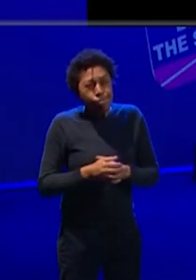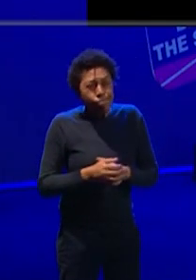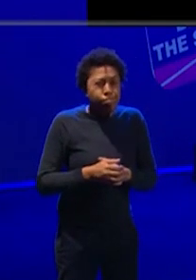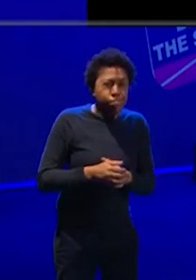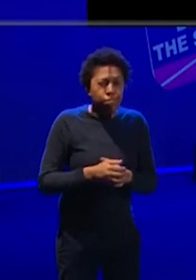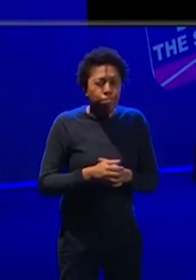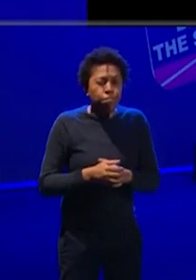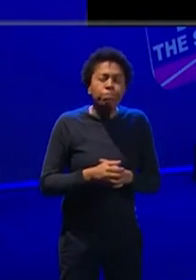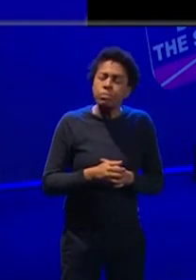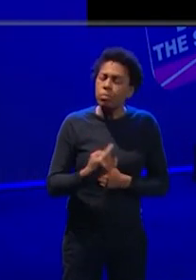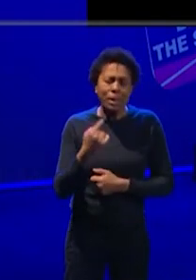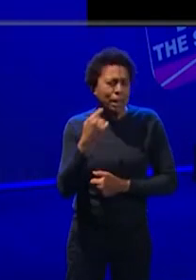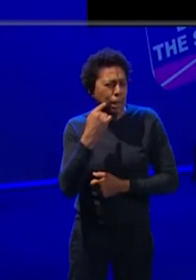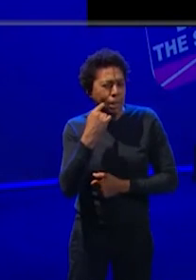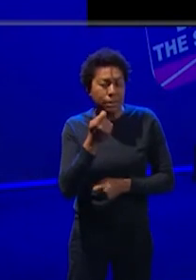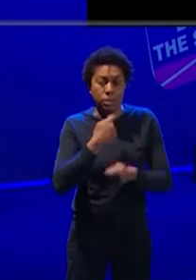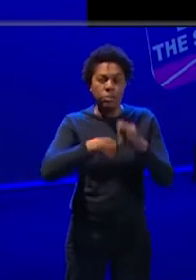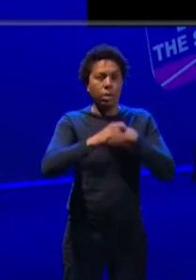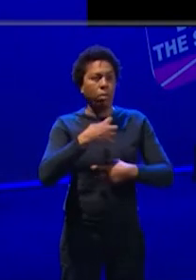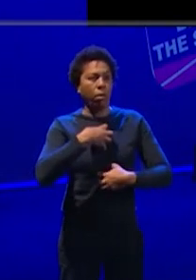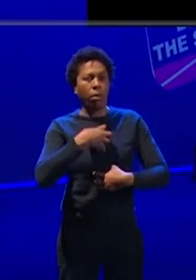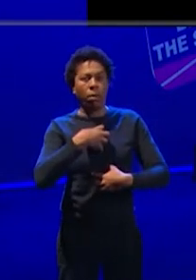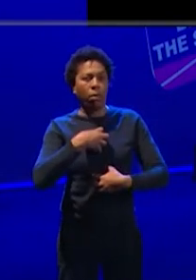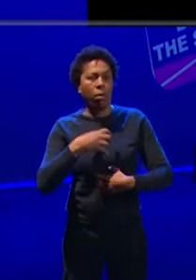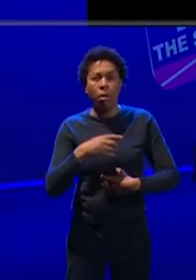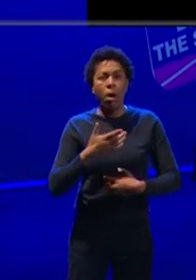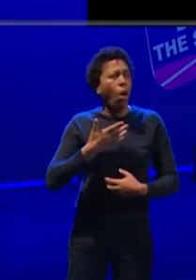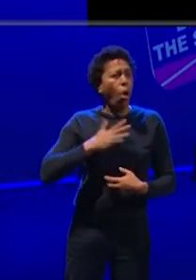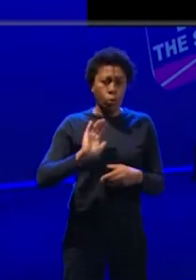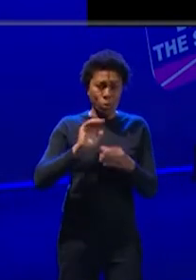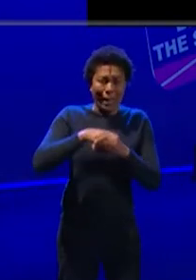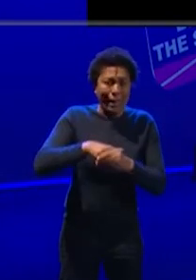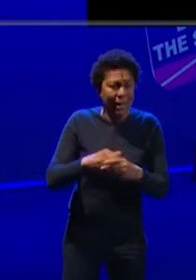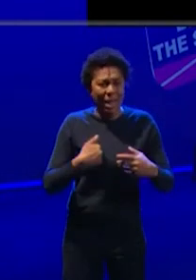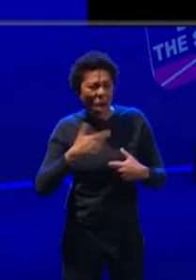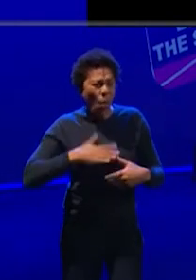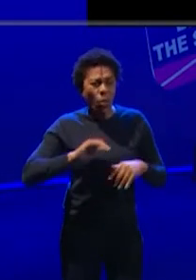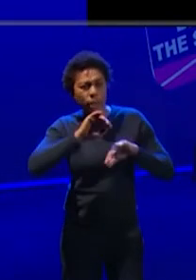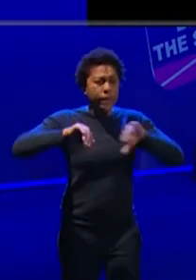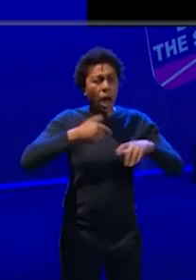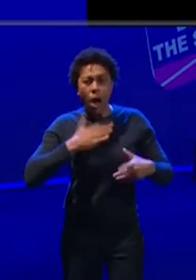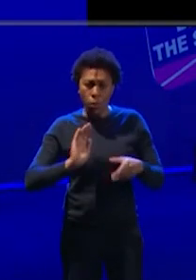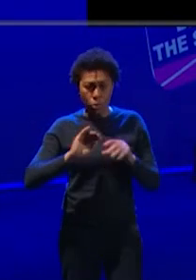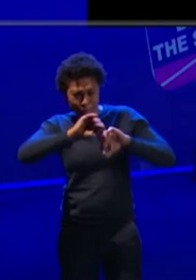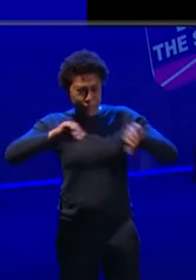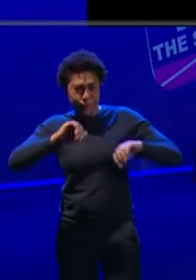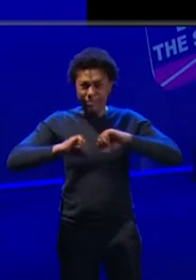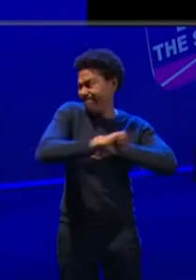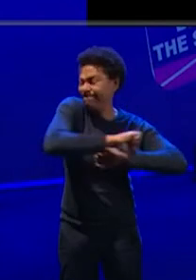it's really easy to get scared because you want in so badly. And I know that as somebody who,